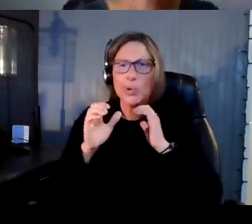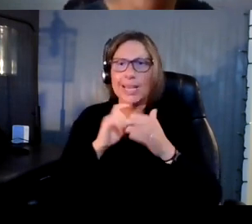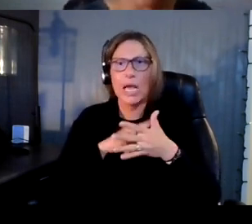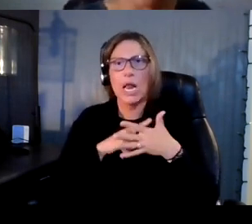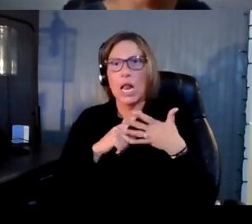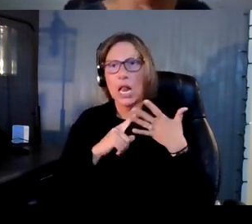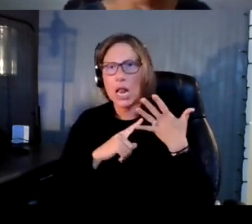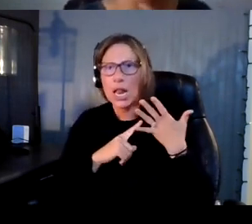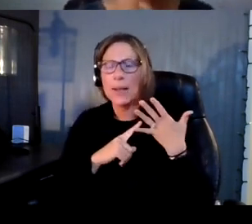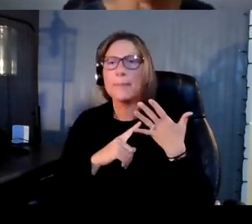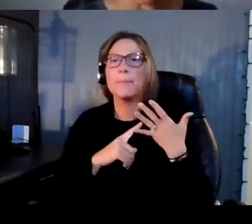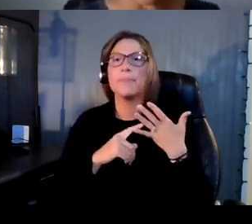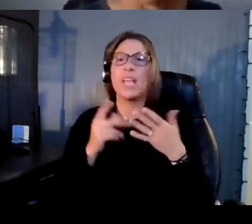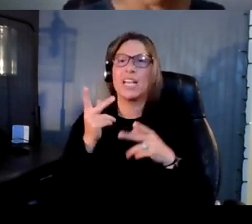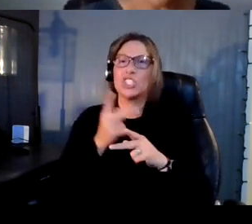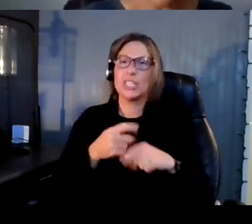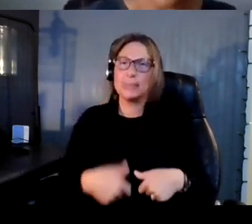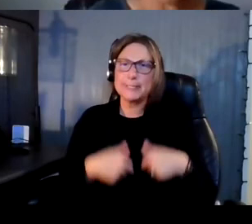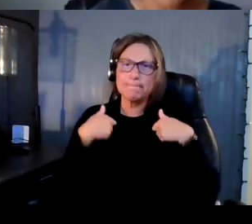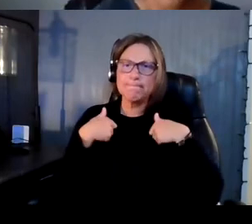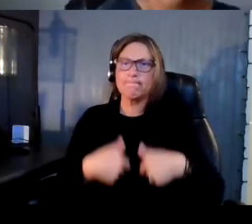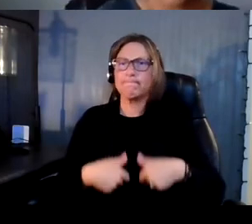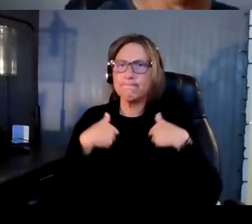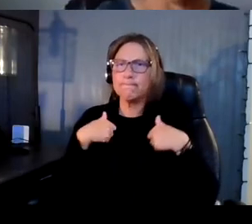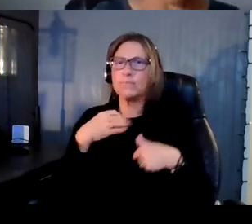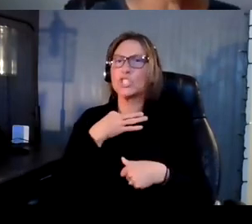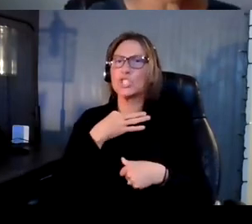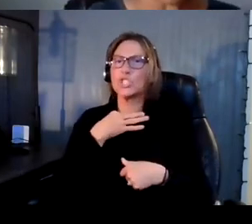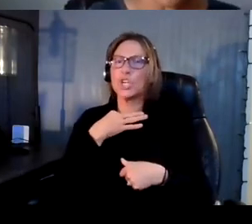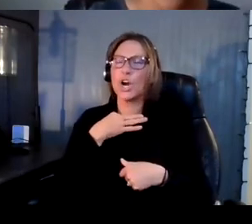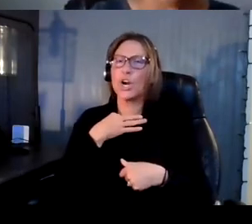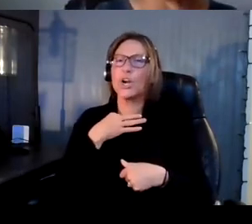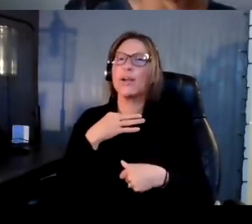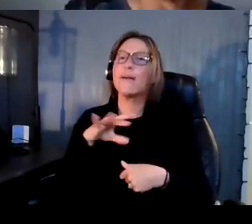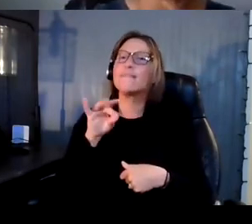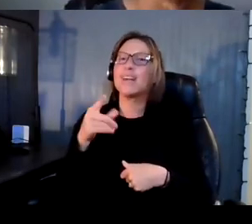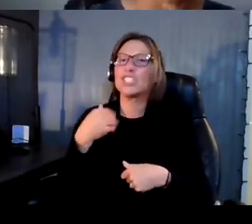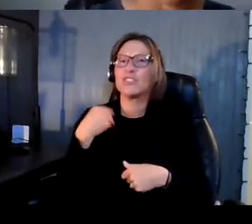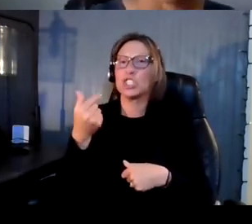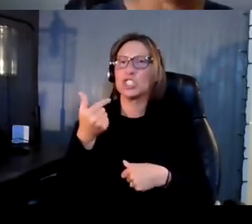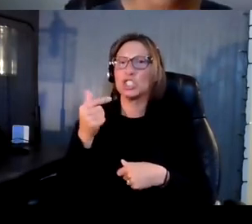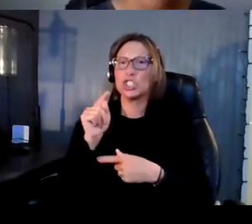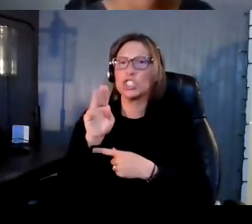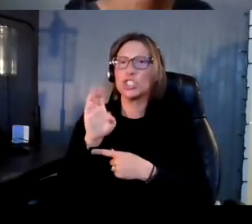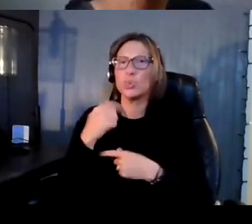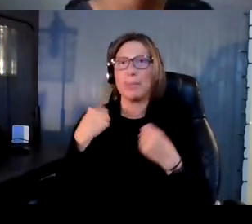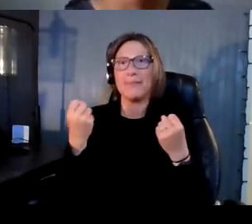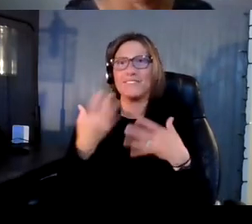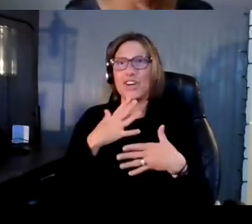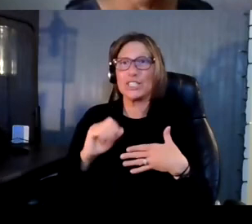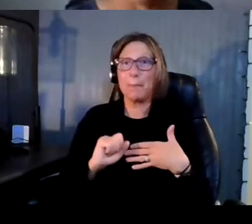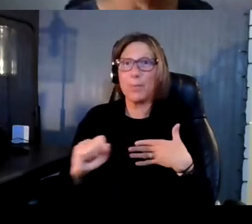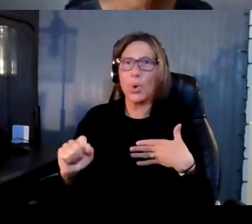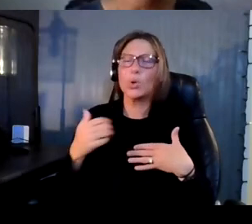things. And she keeps pulling her shirt up, and she had a G-tube. And I was so afraid she was going to pull that. And so I kept pulling